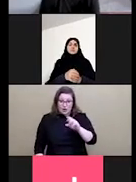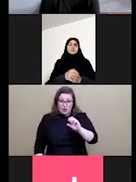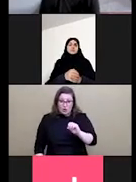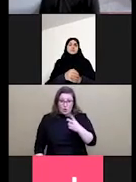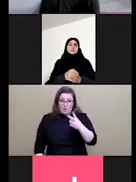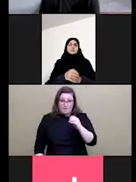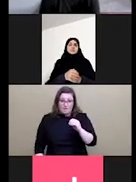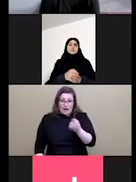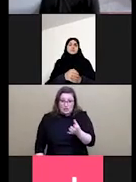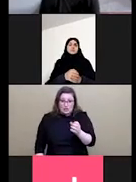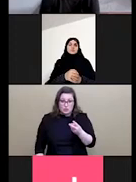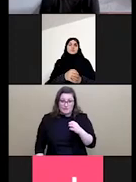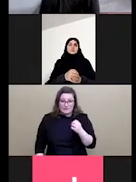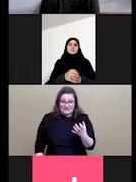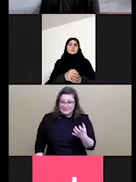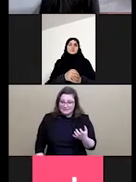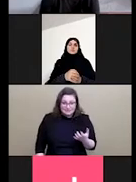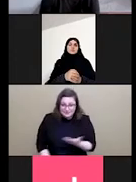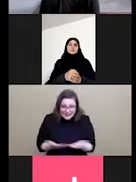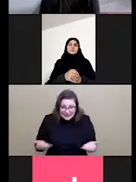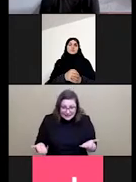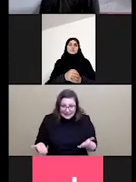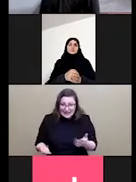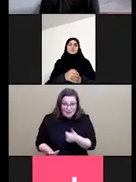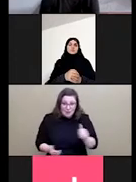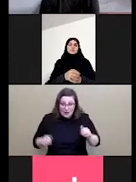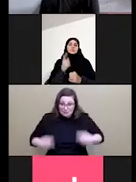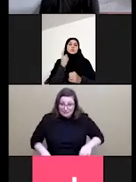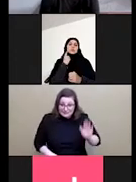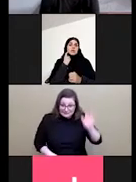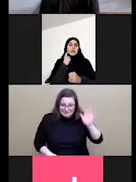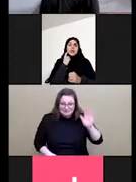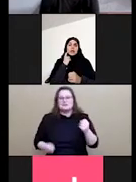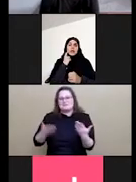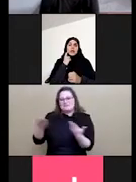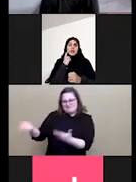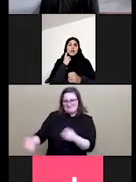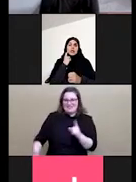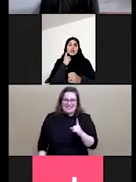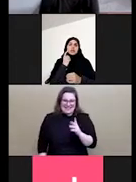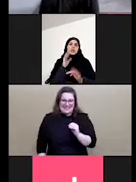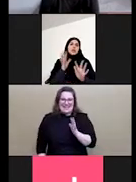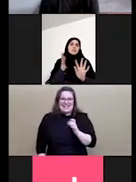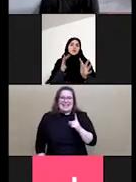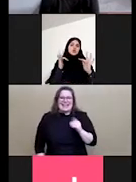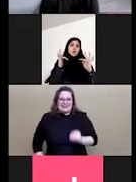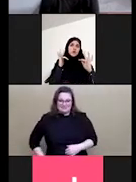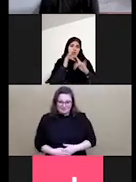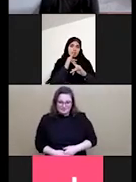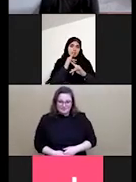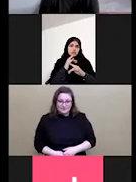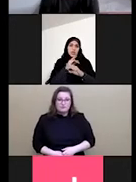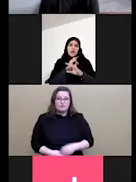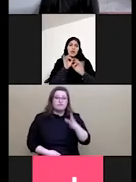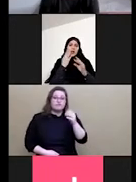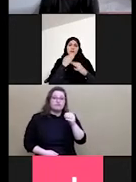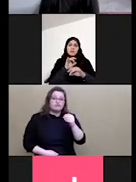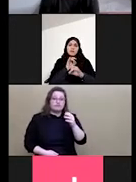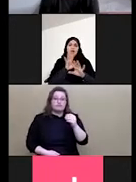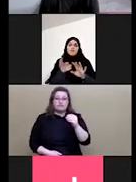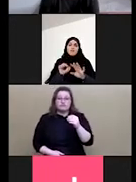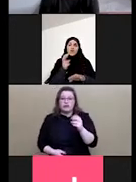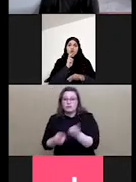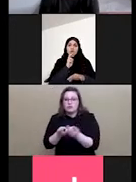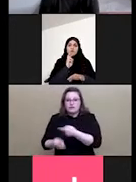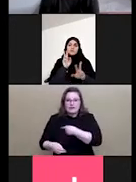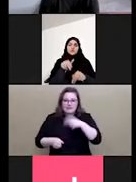It seems not, so just go on. Okay. So basically, we tried to look into this